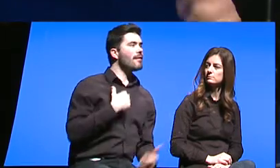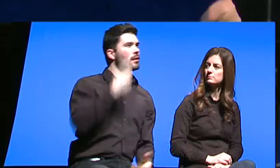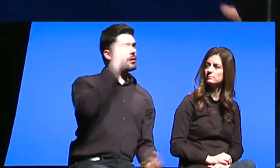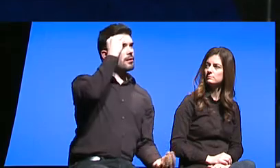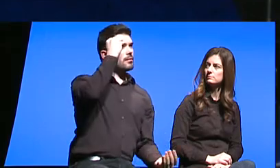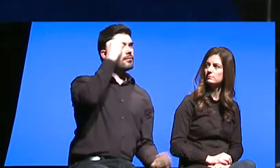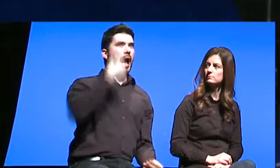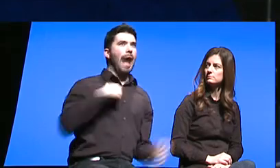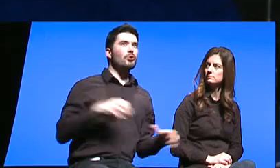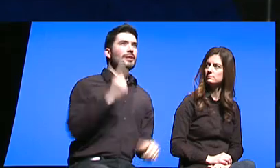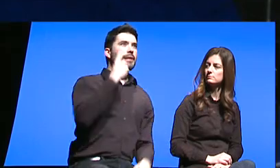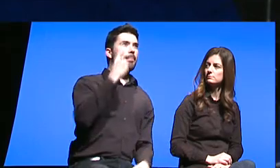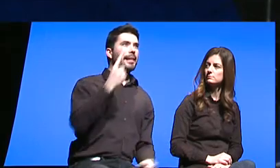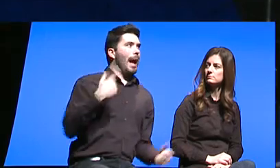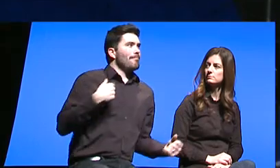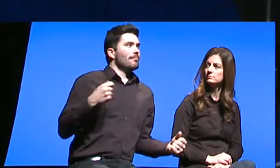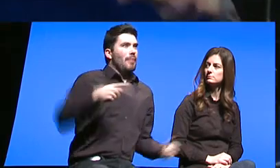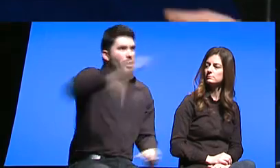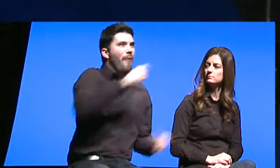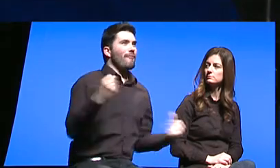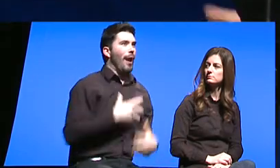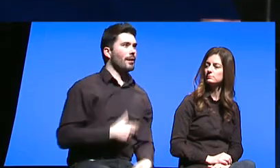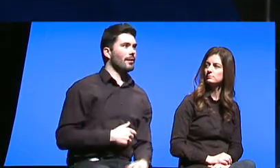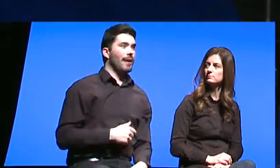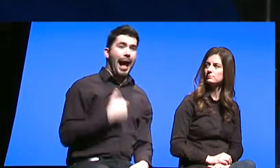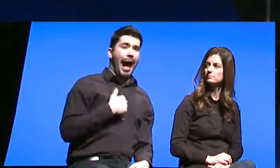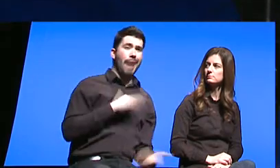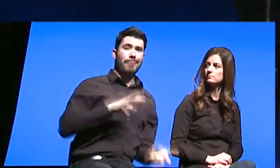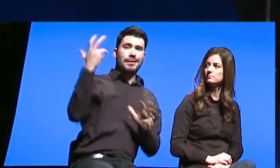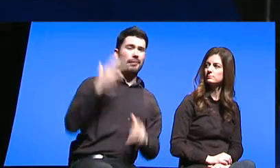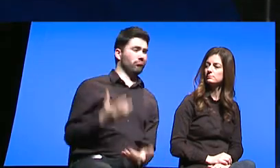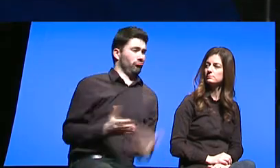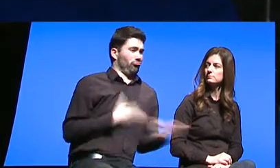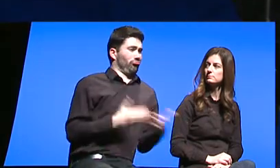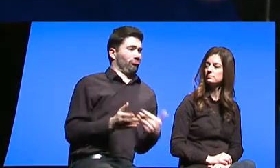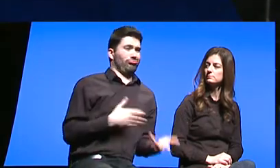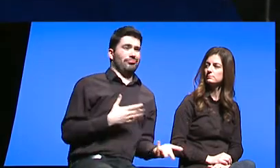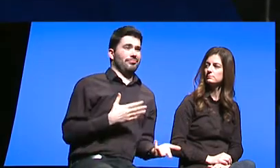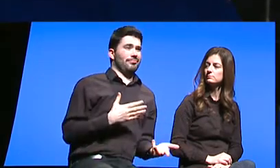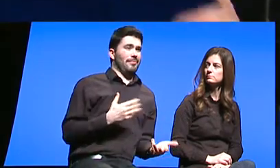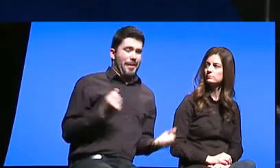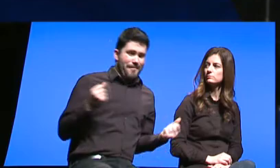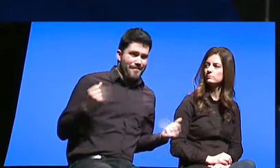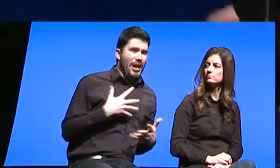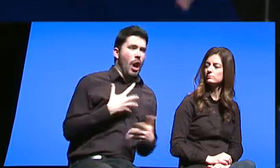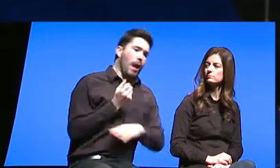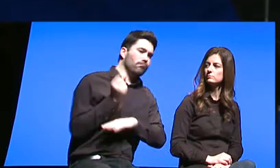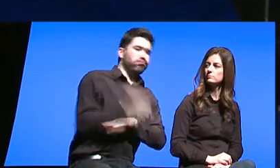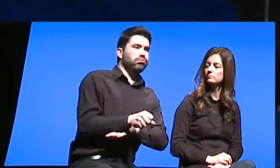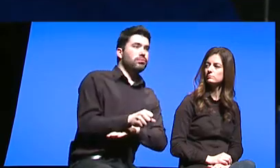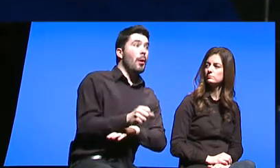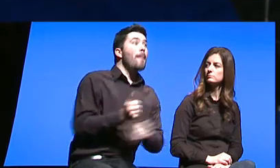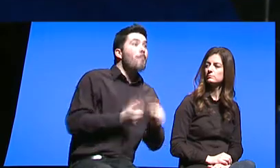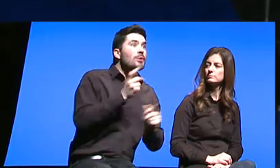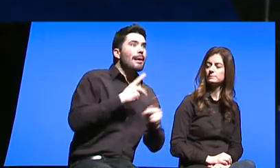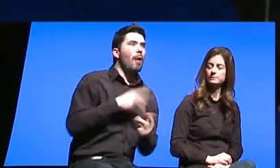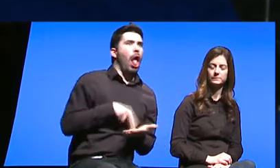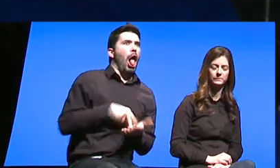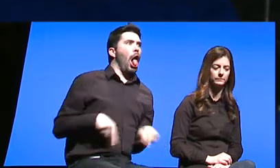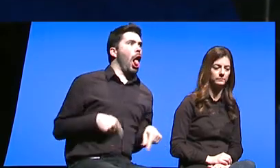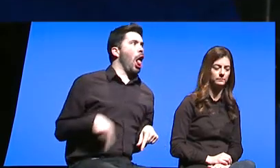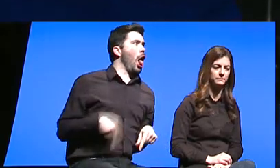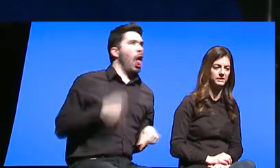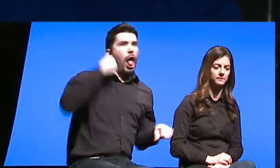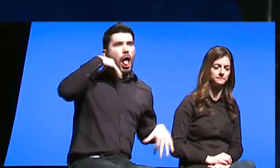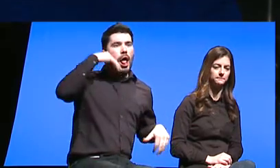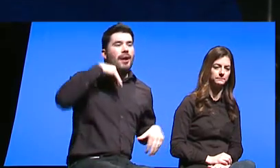afraid of doing. So even if I screw up, I'm conquering this fear that most people would be terrified to do. They would be shaking and sweating and stuff. So for